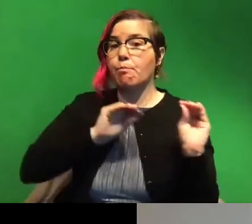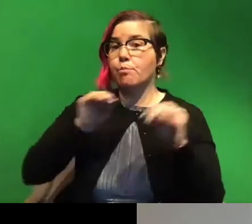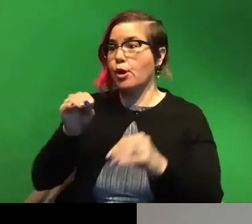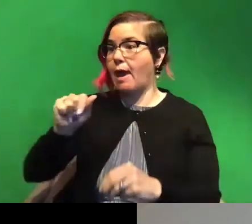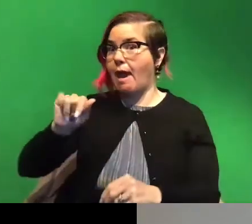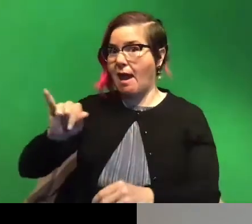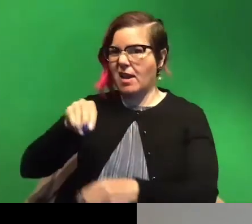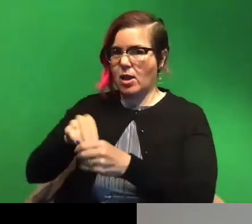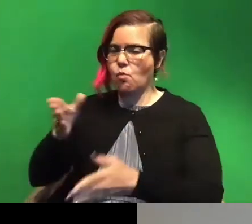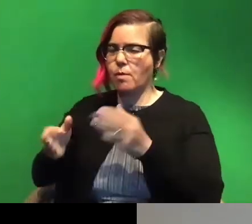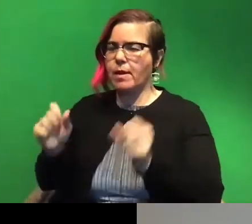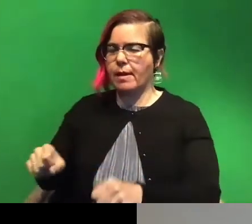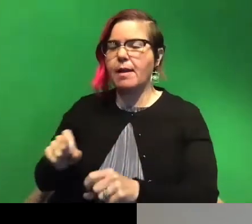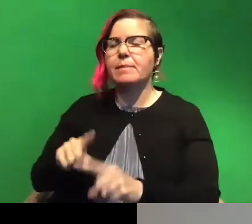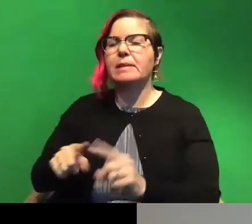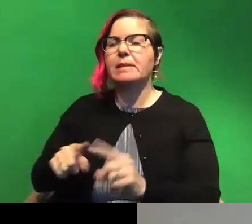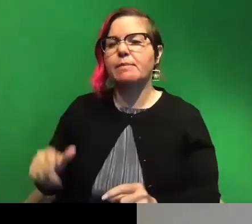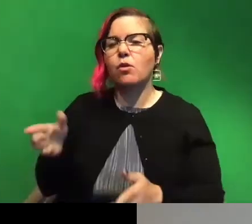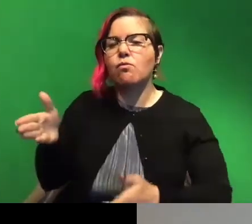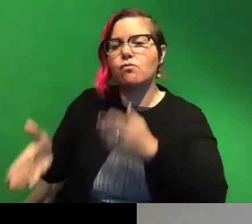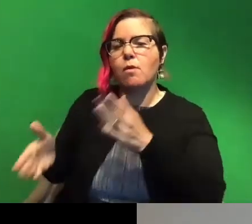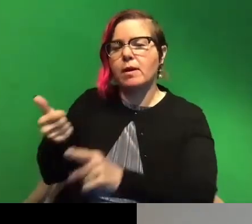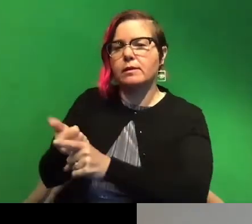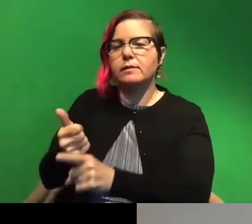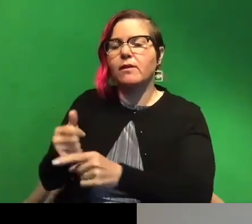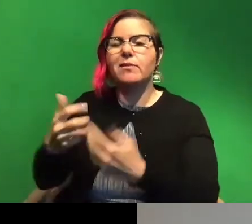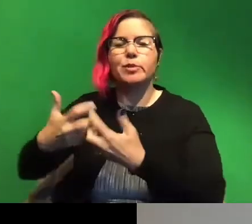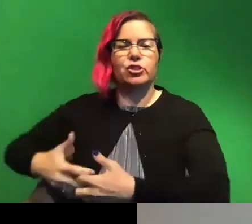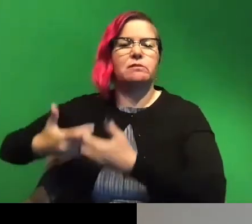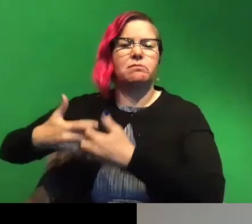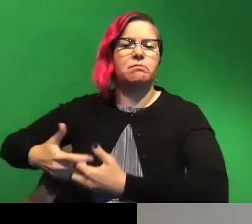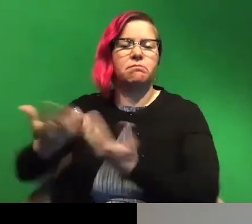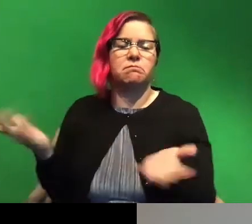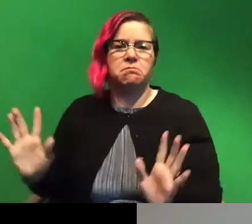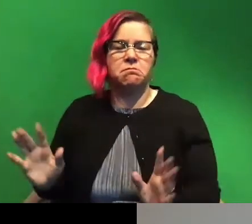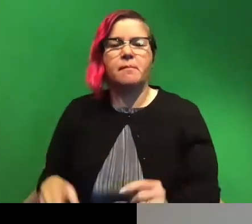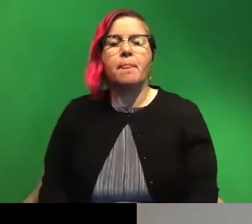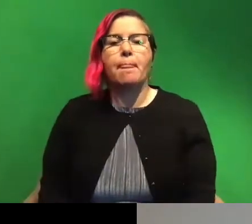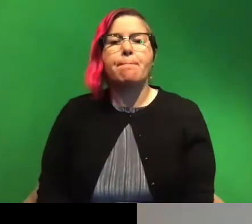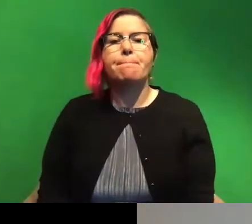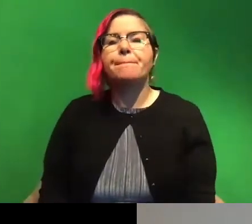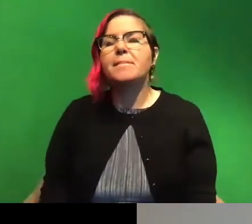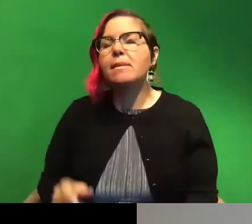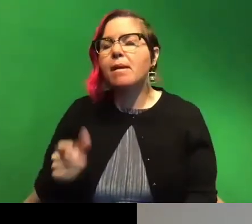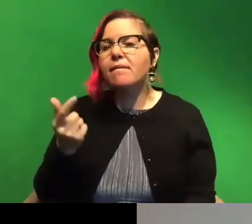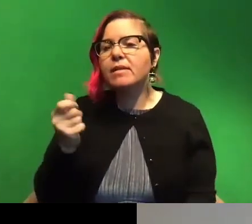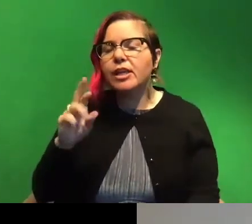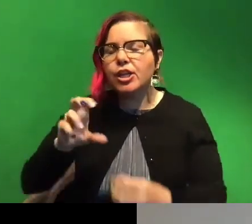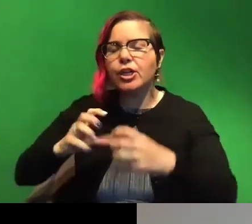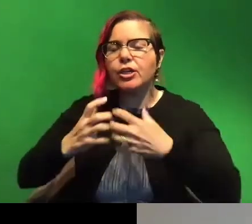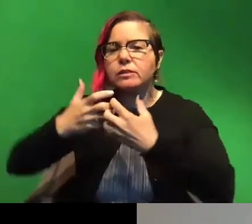a robot, but typically a robot is going to be something that's just machinery. It's machinery that has maybe gears and